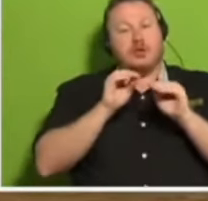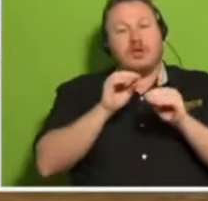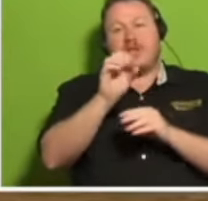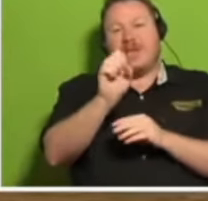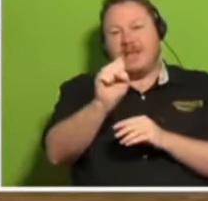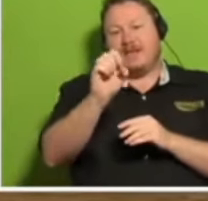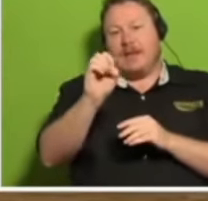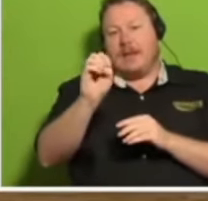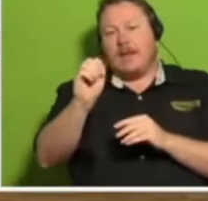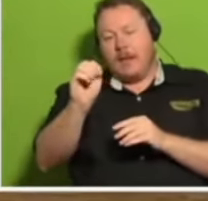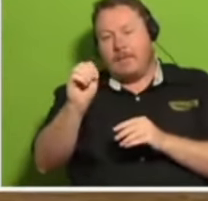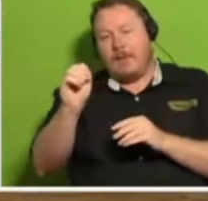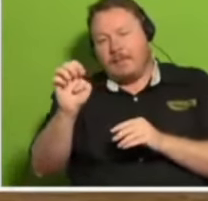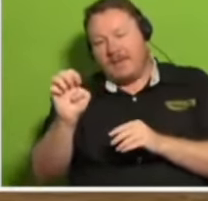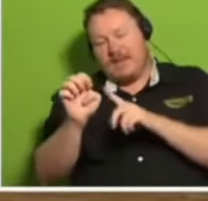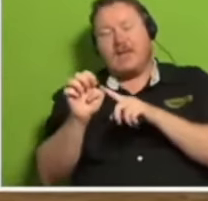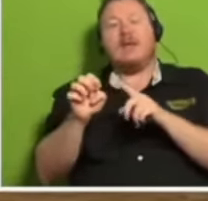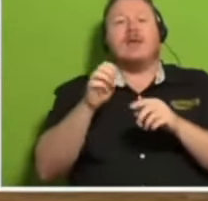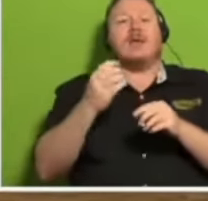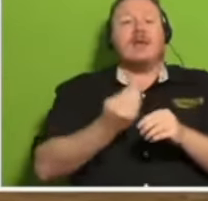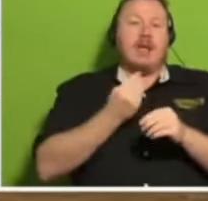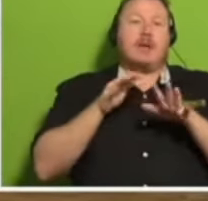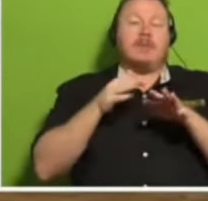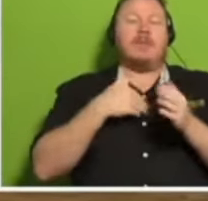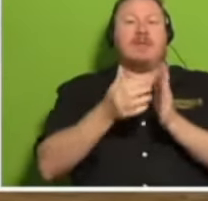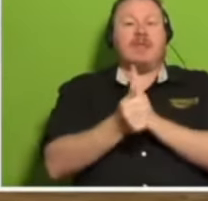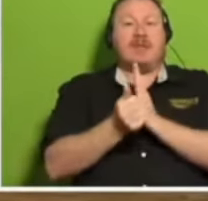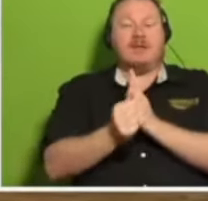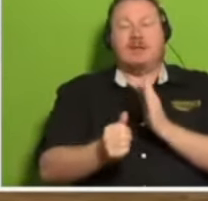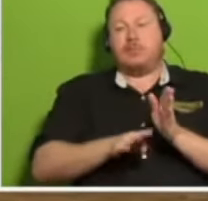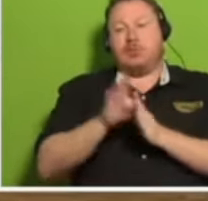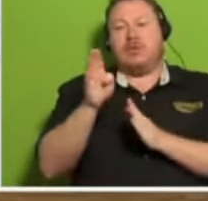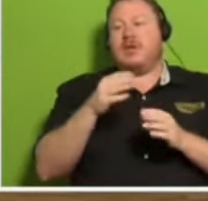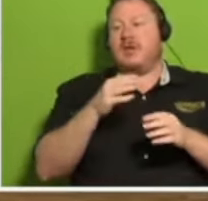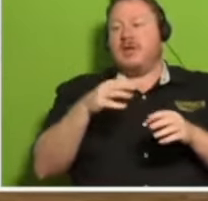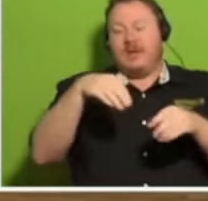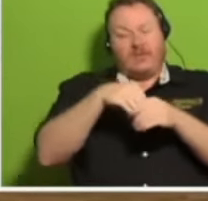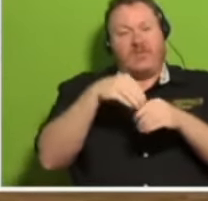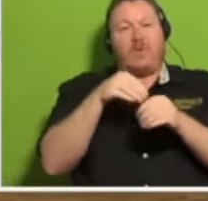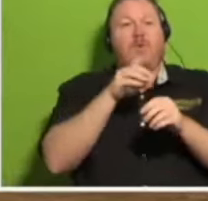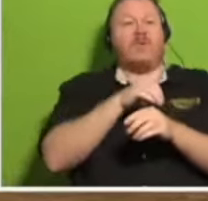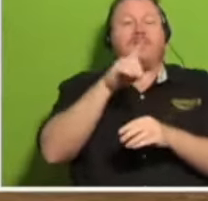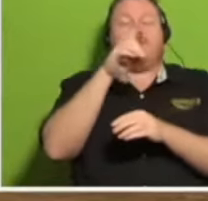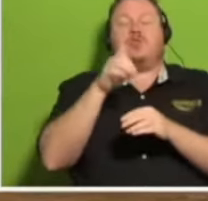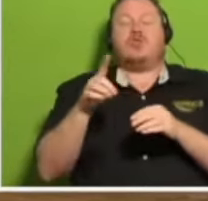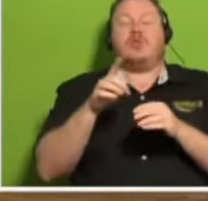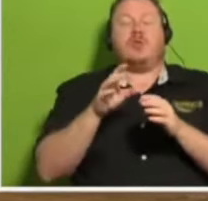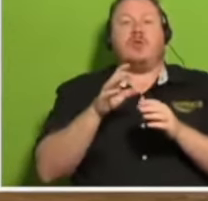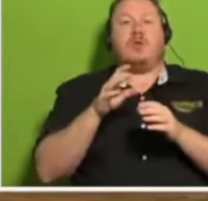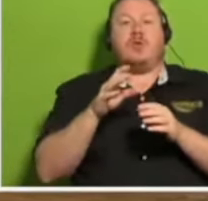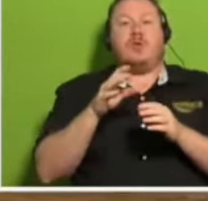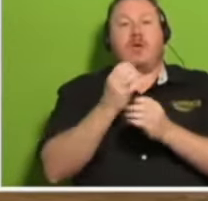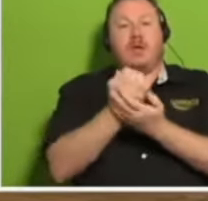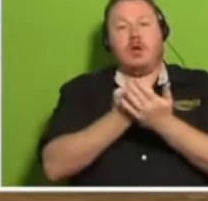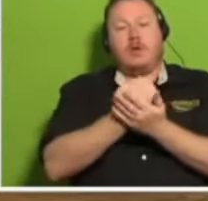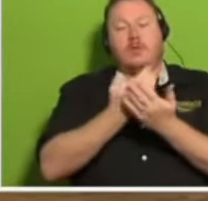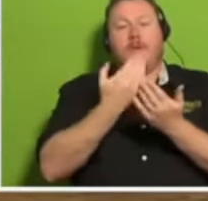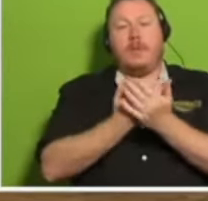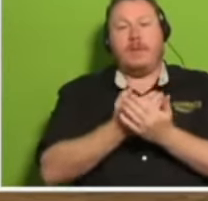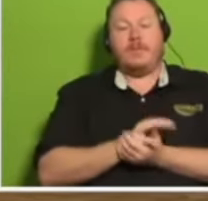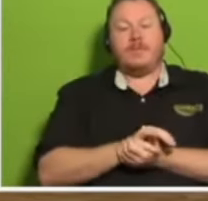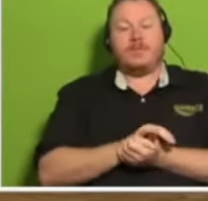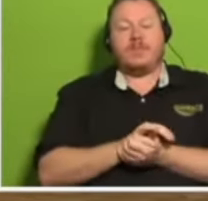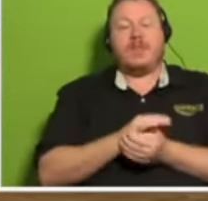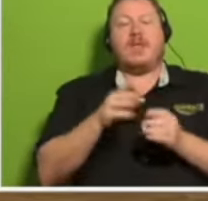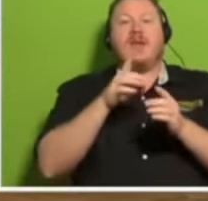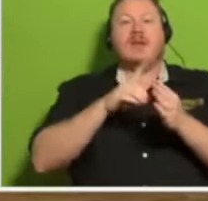people on digital skills to empower them to participate in the digital economy. The conference was preceded by the Digital